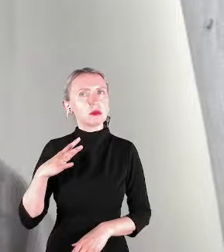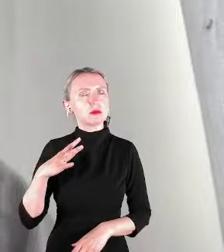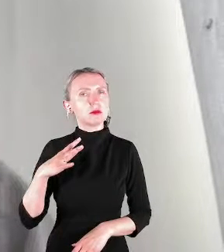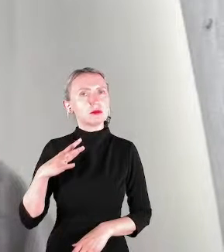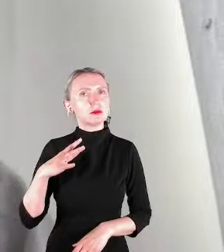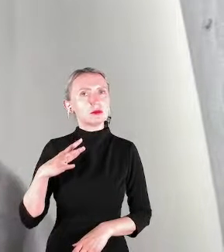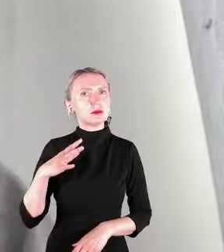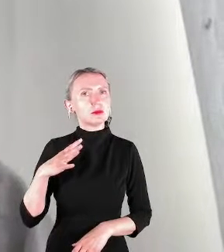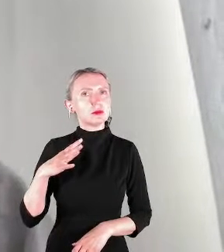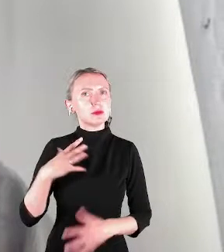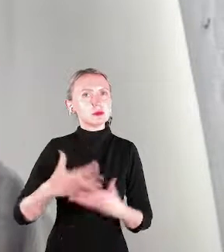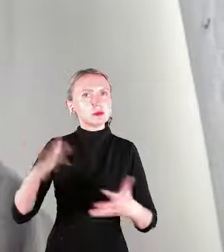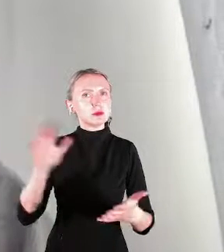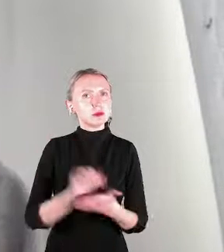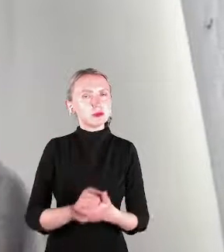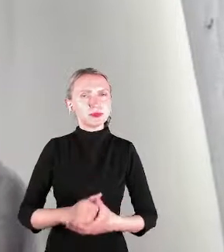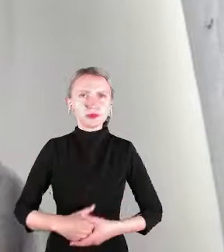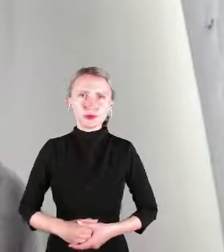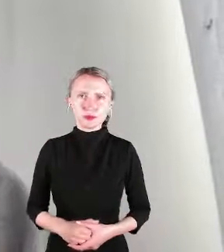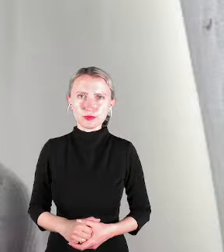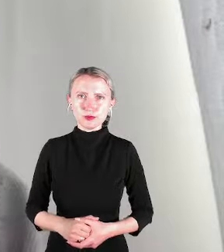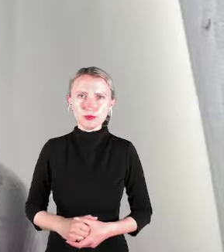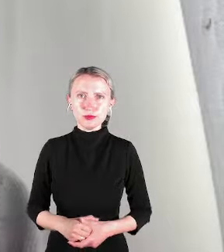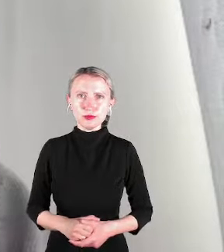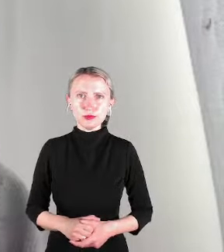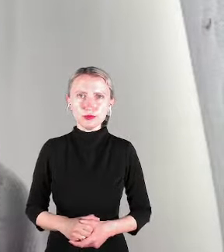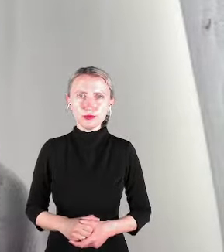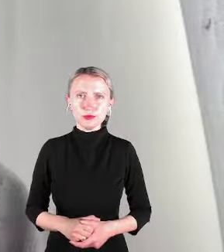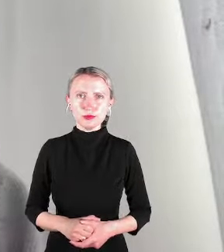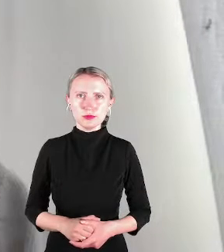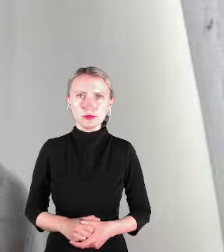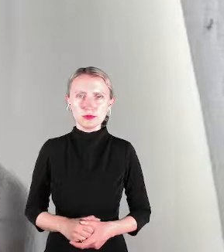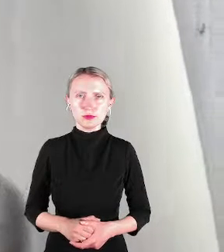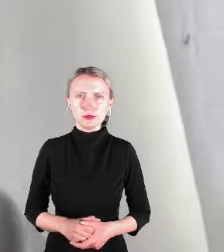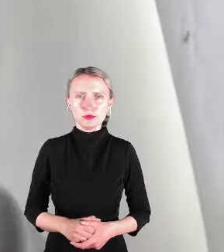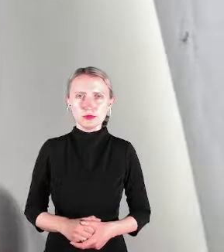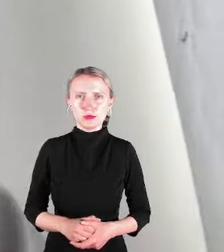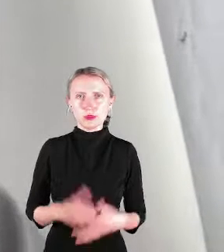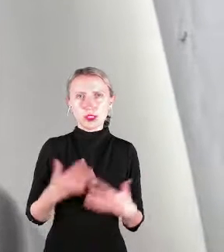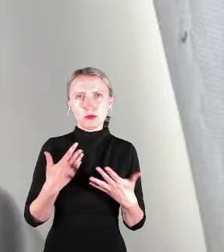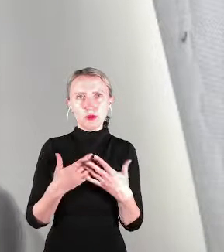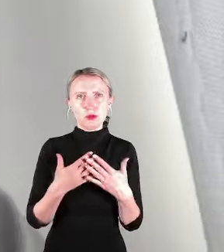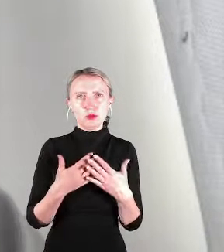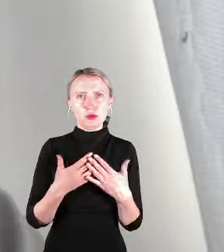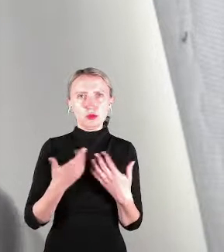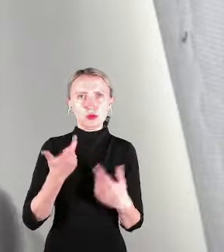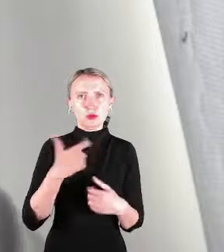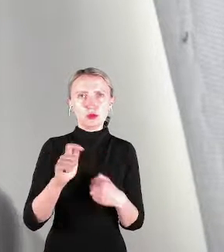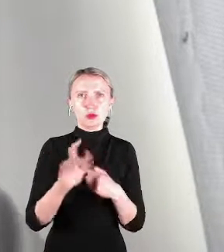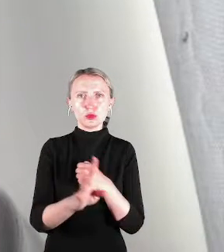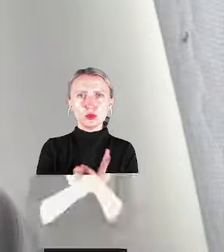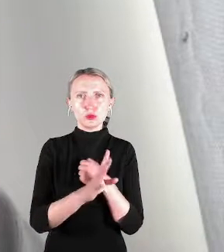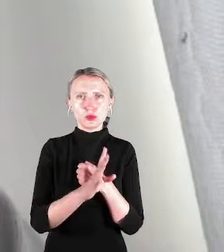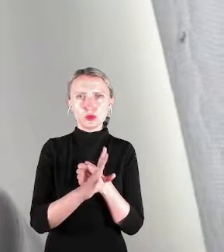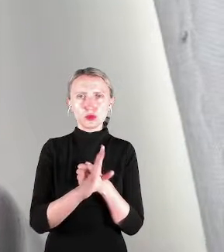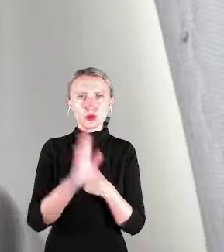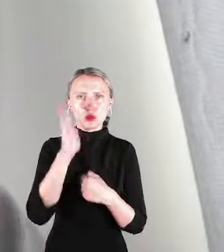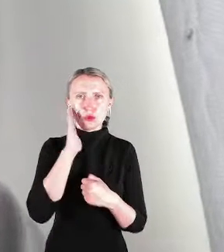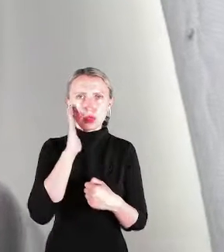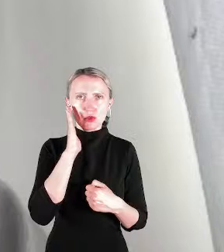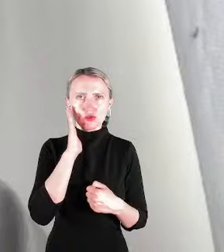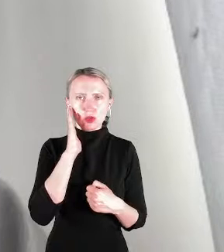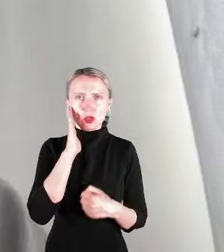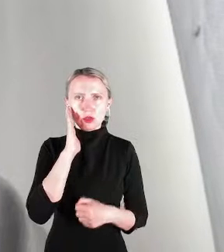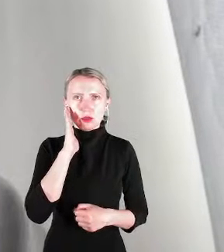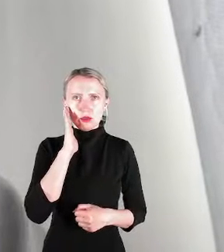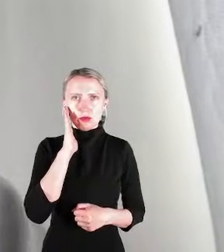like 100,000 apartments from before 1901. In Stockholm's inner city alone, more